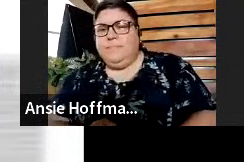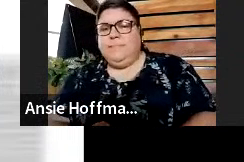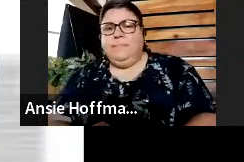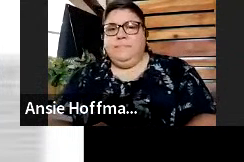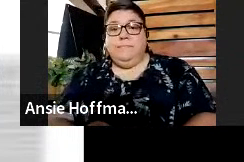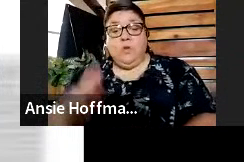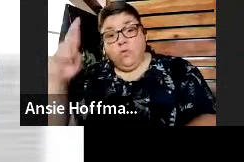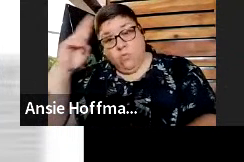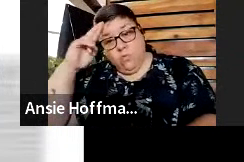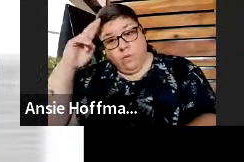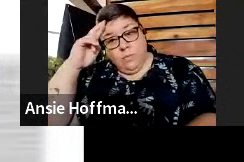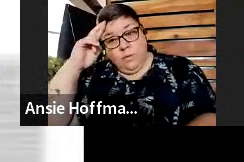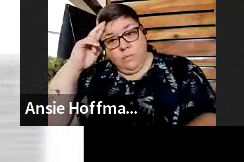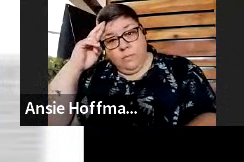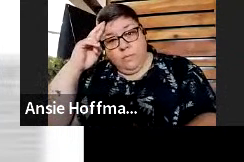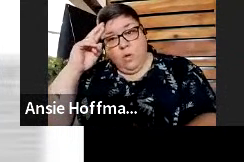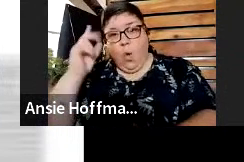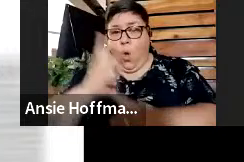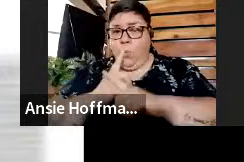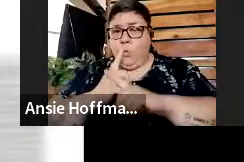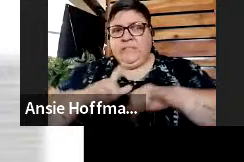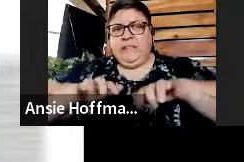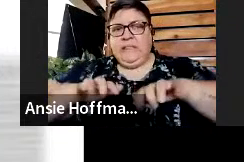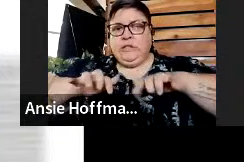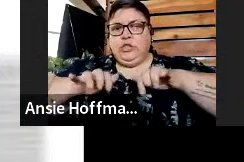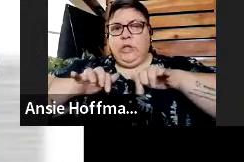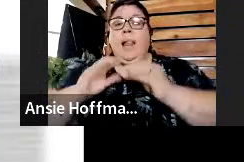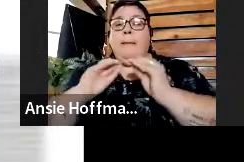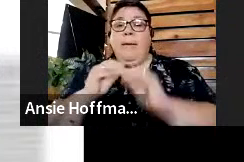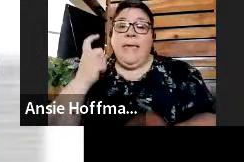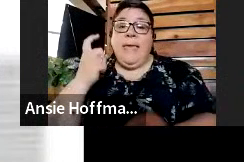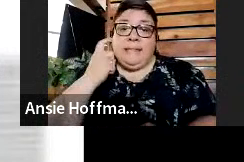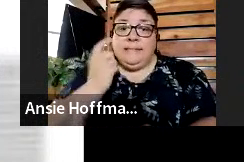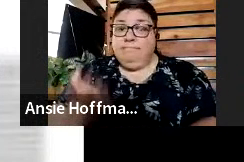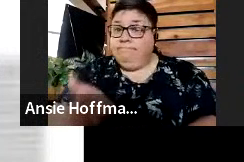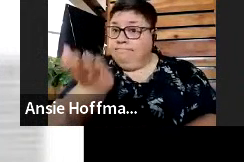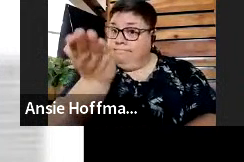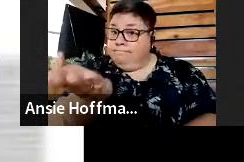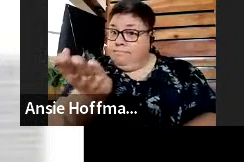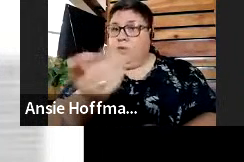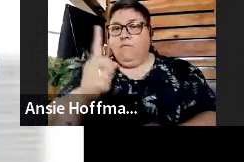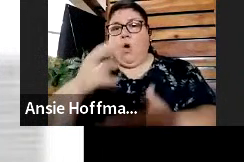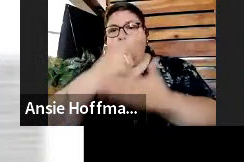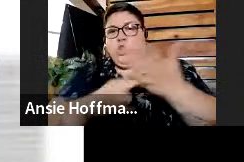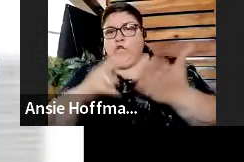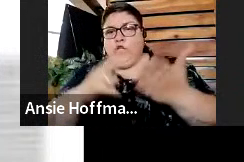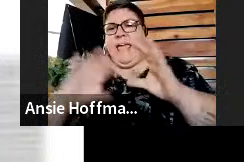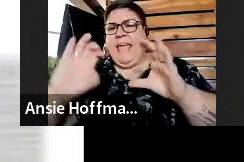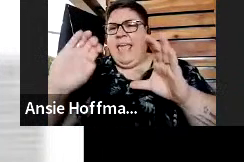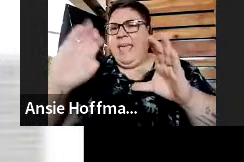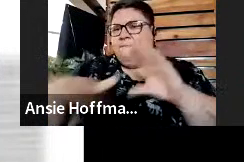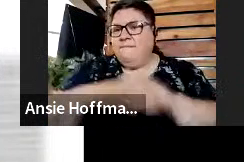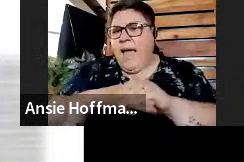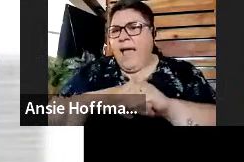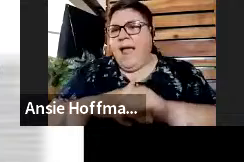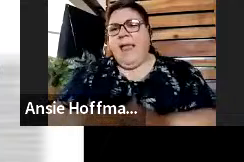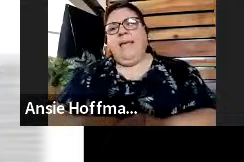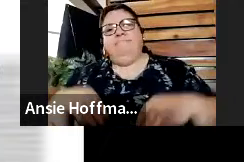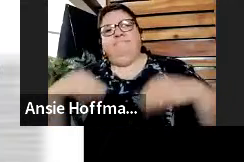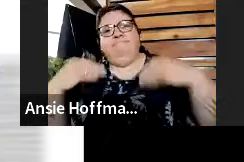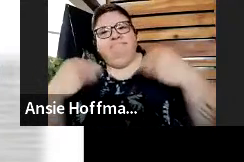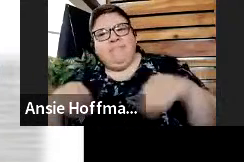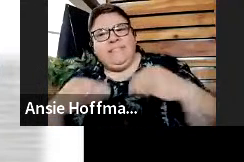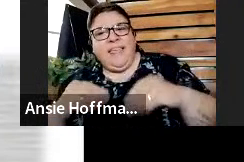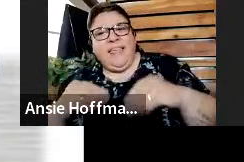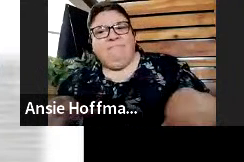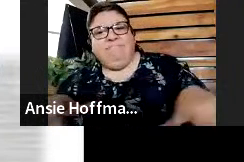Remember to go digital. We've made it easier for you. You can register for e-filing and conduct your business with ease,